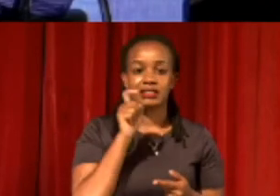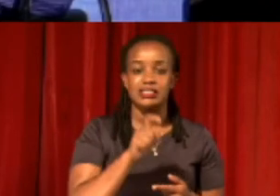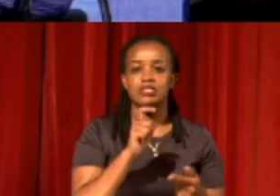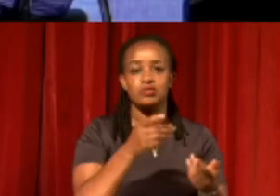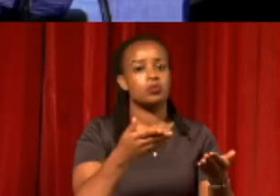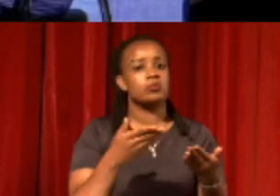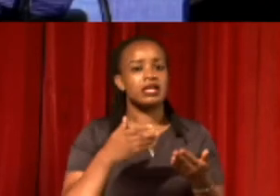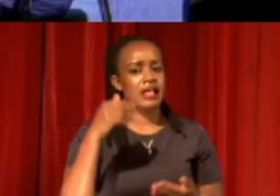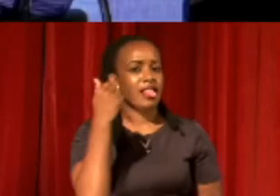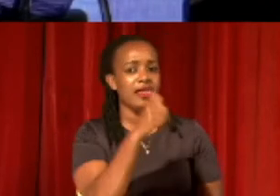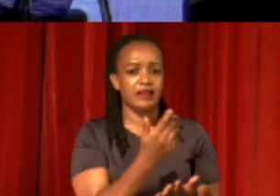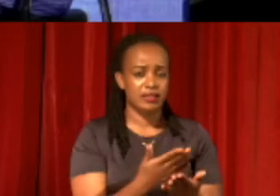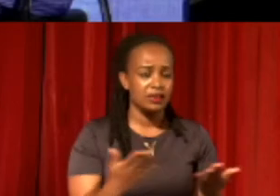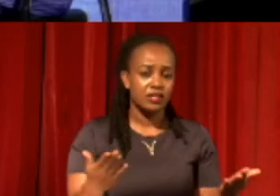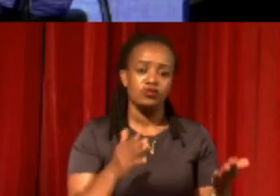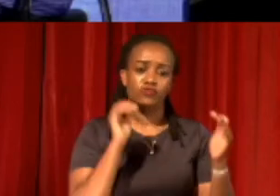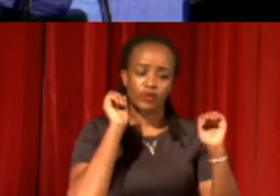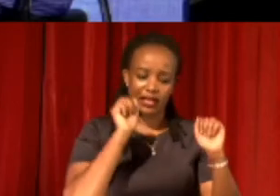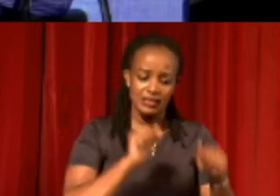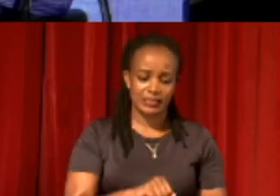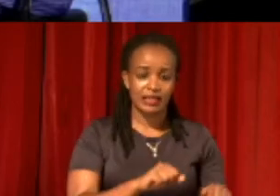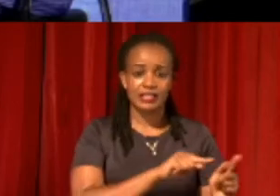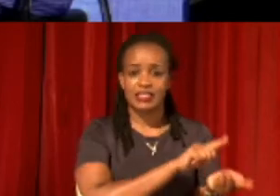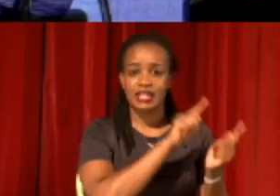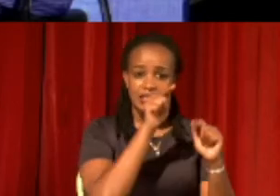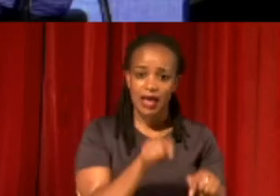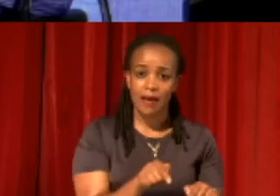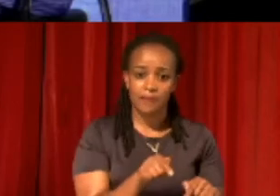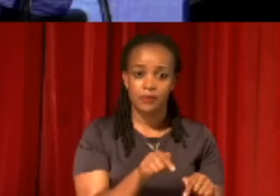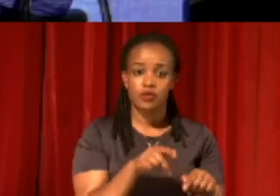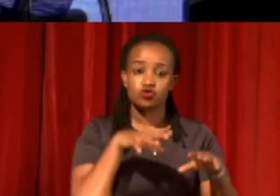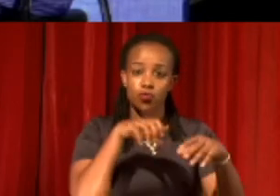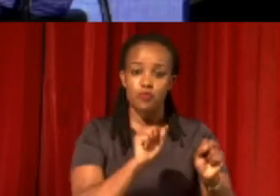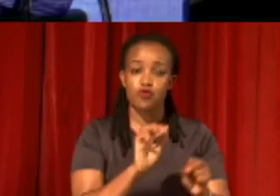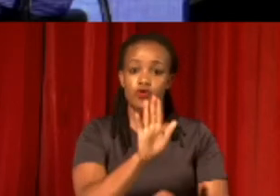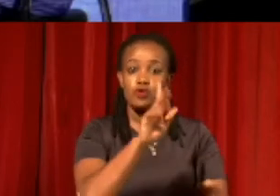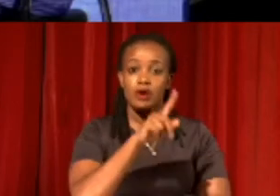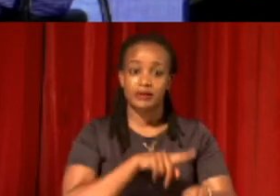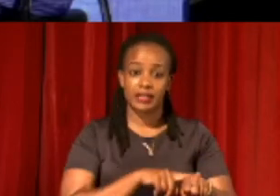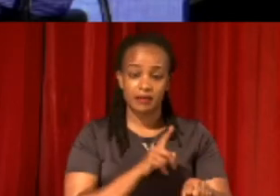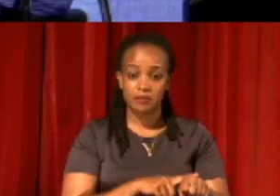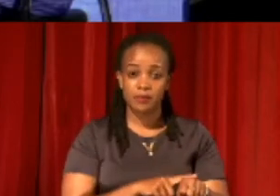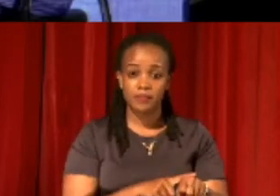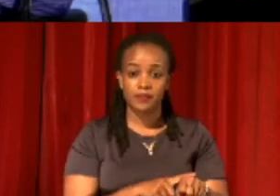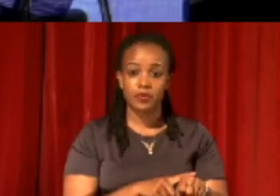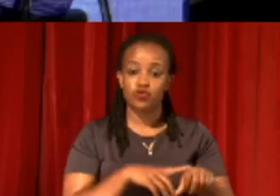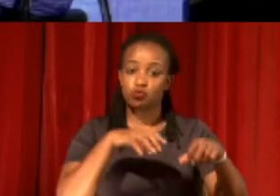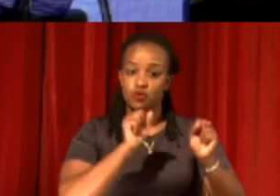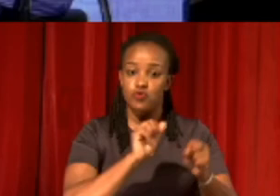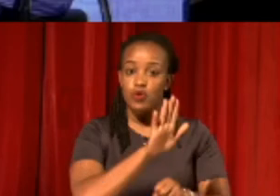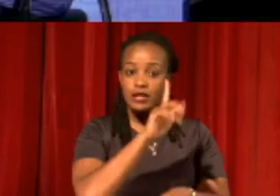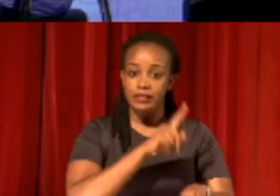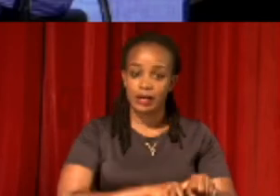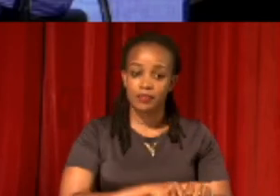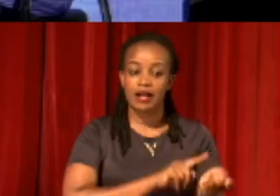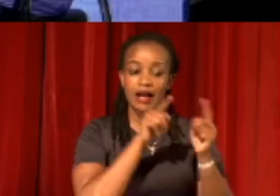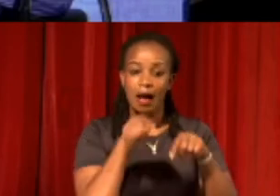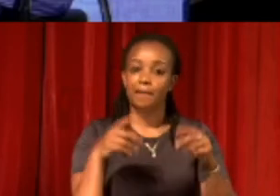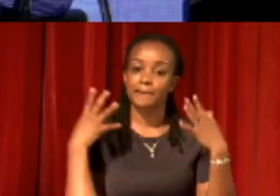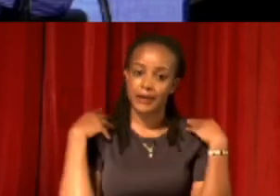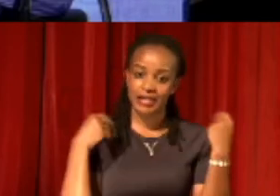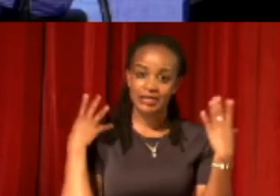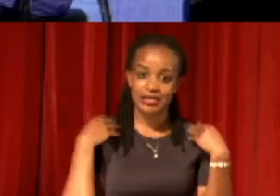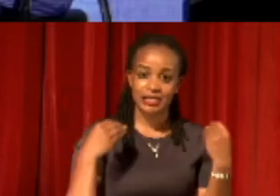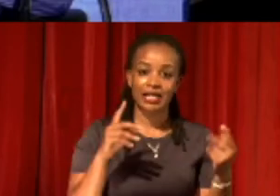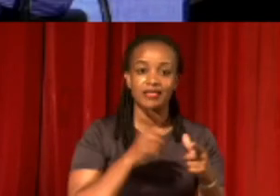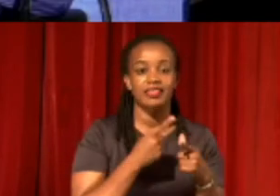guitars to the keyboard, everything is there. Wow. Walk in, plug in, okay. Book your time. If you have an 8 to 10 session, book, come, practice.